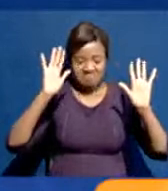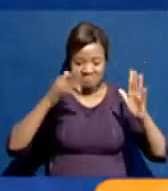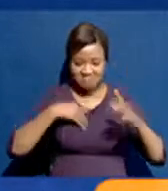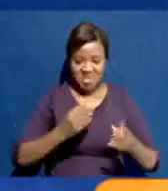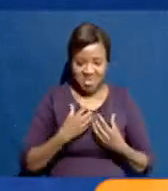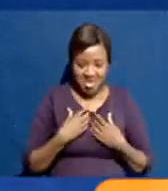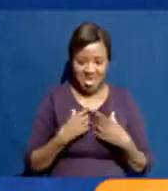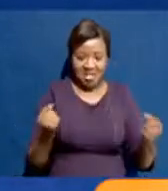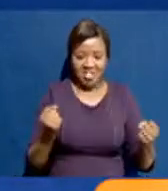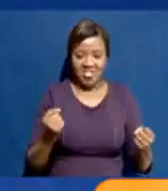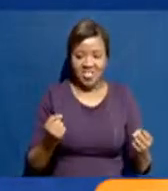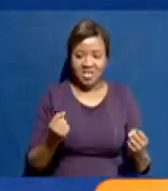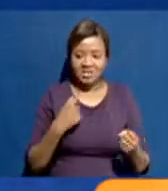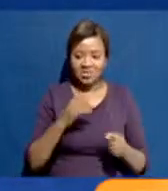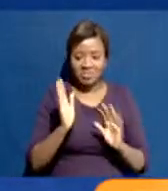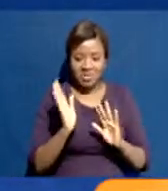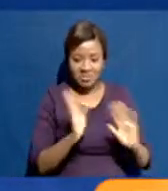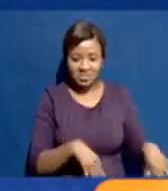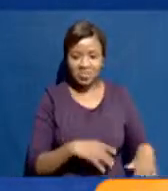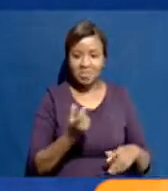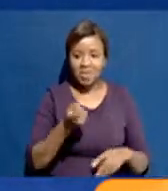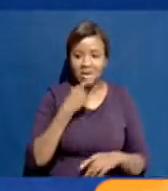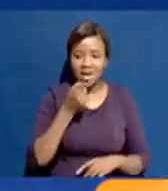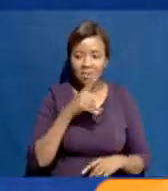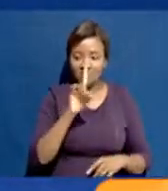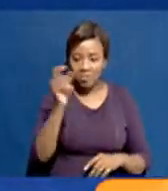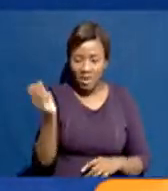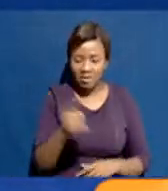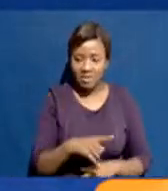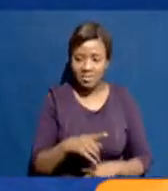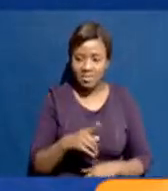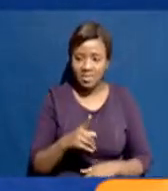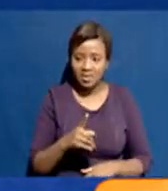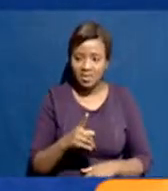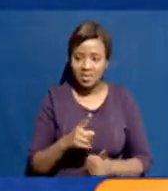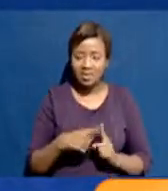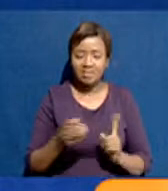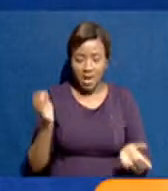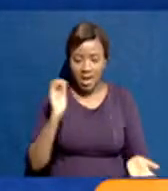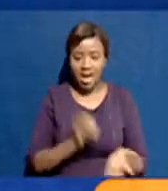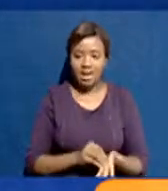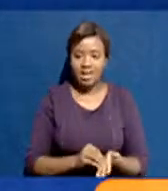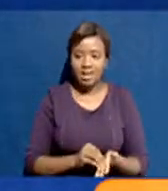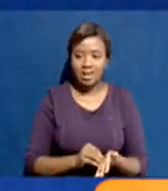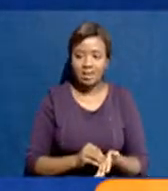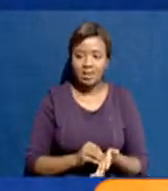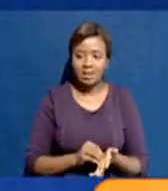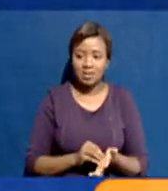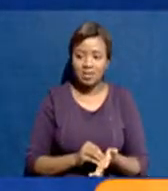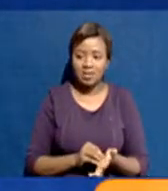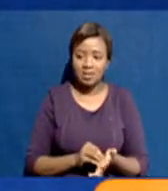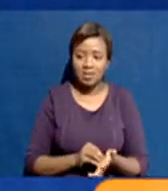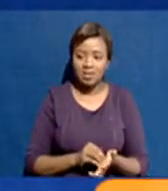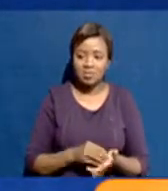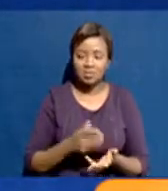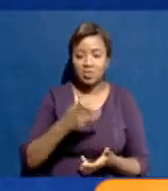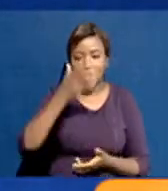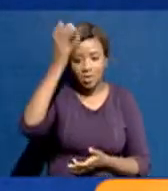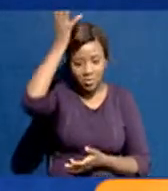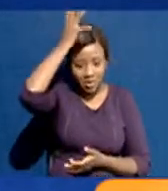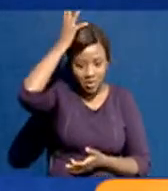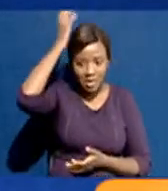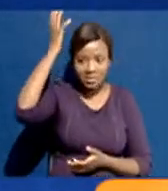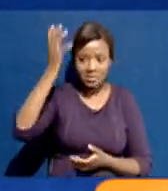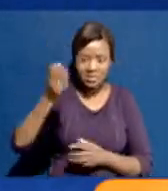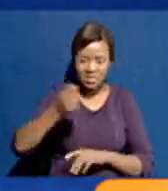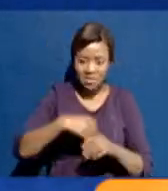I stayed off medication for another month, and then it hit back again. And now the nurse had to take action. She had